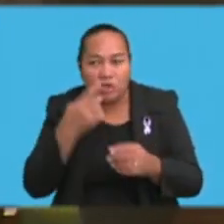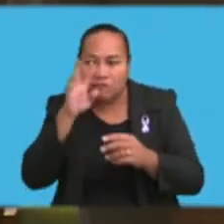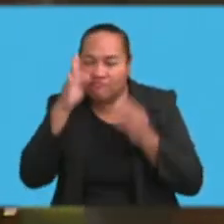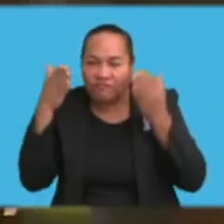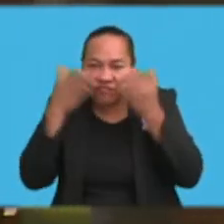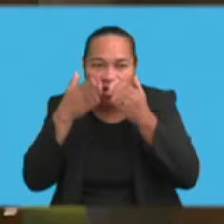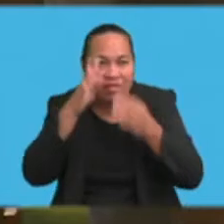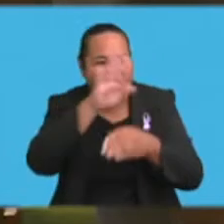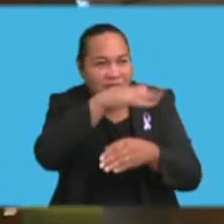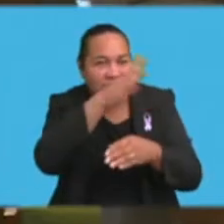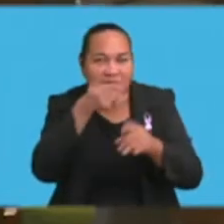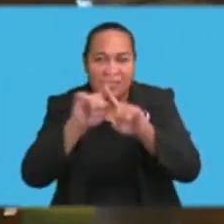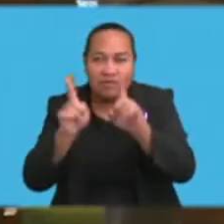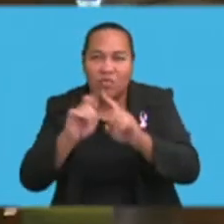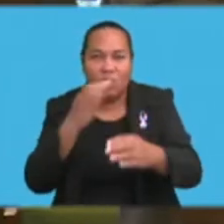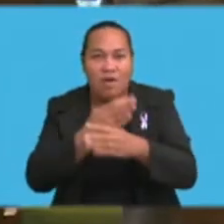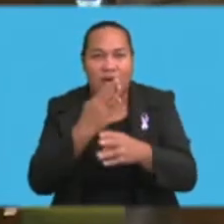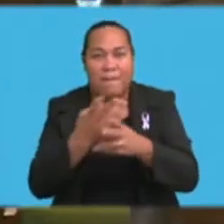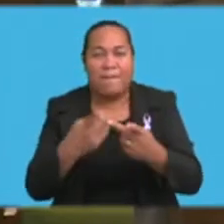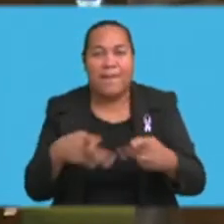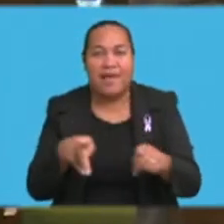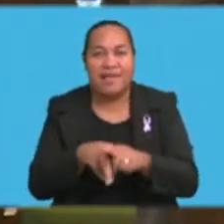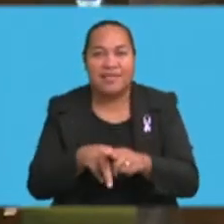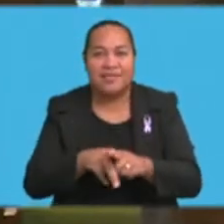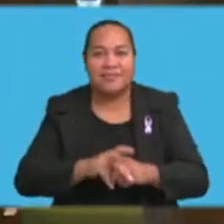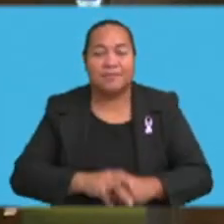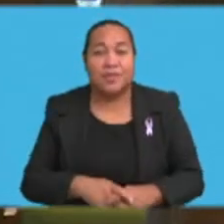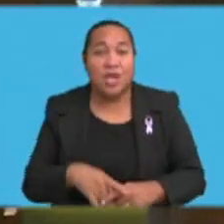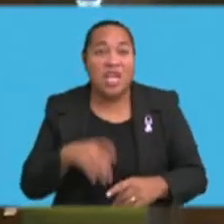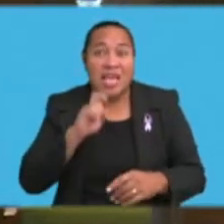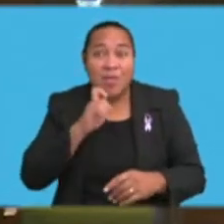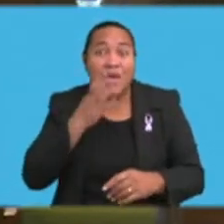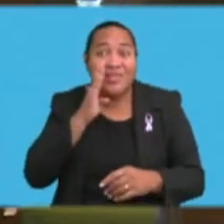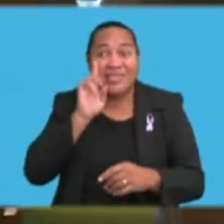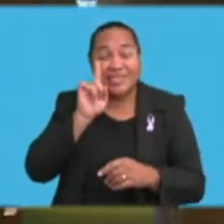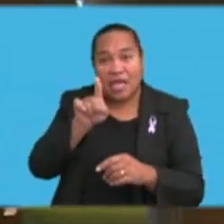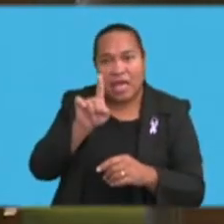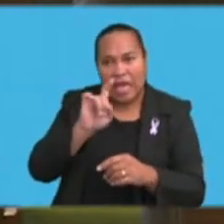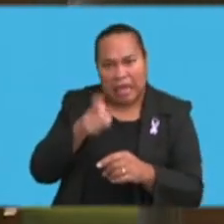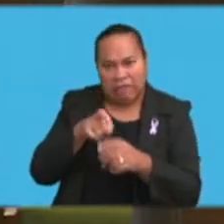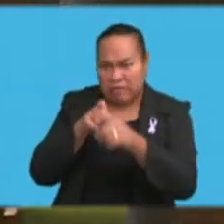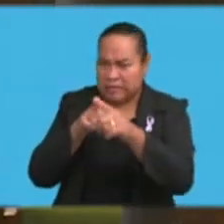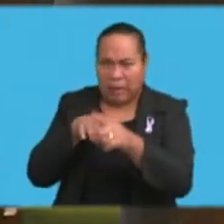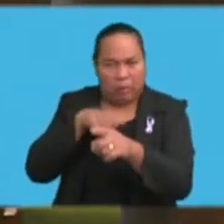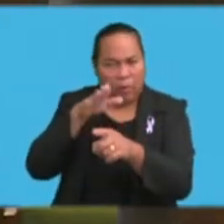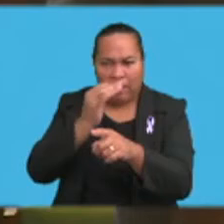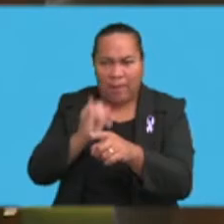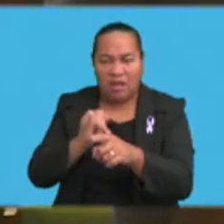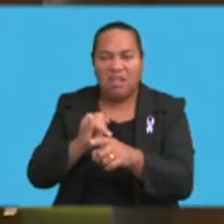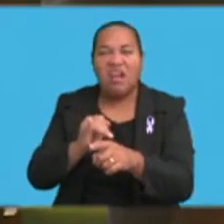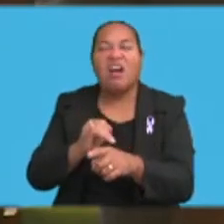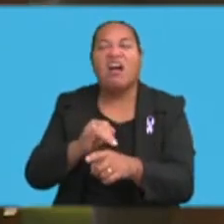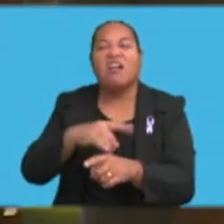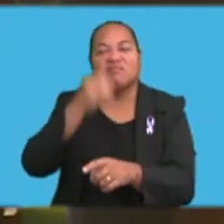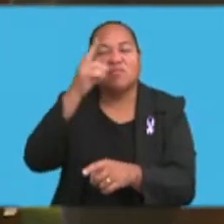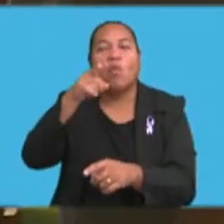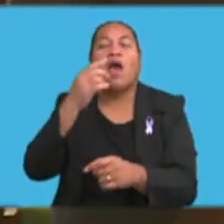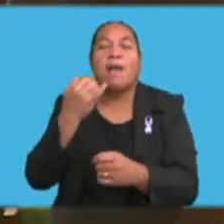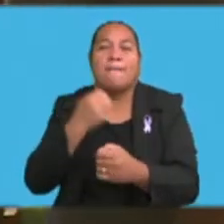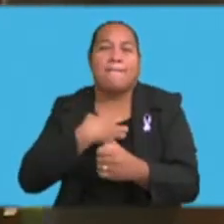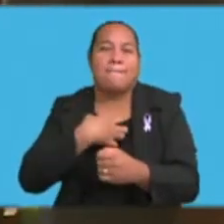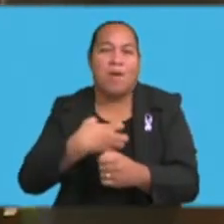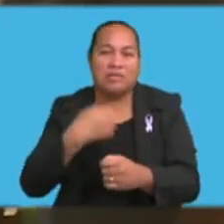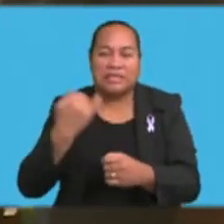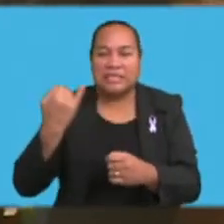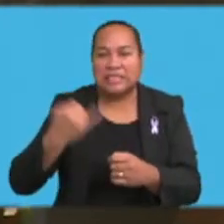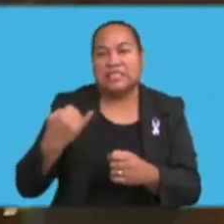these ones. When OHS is poor, what comes out of this is workplace injuries. Workplace injuries is always